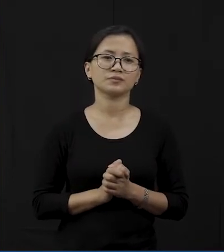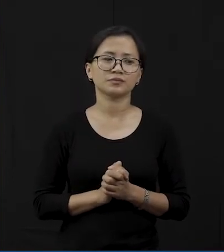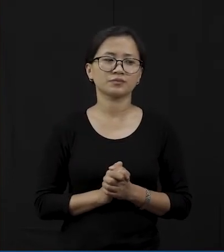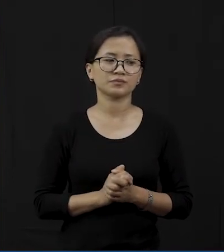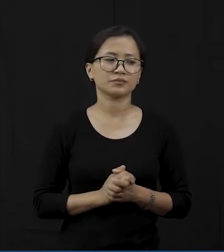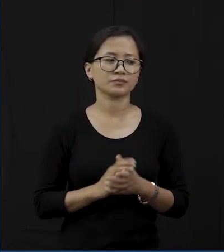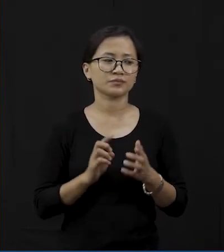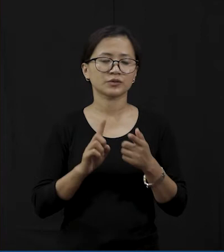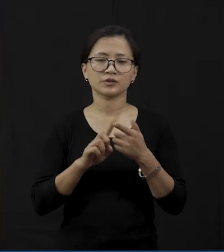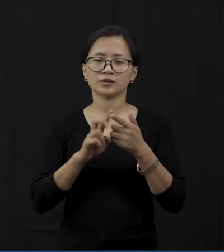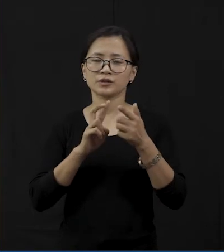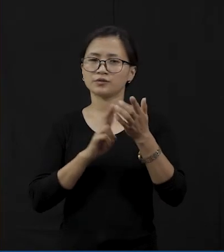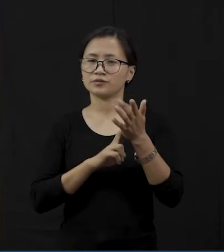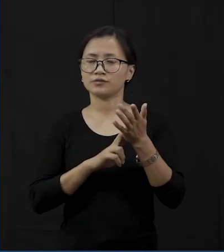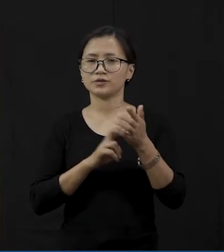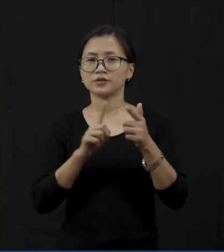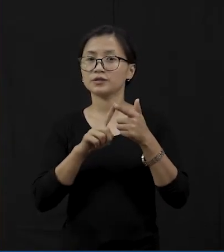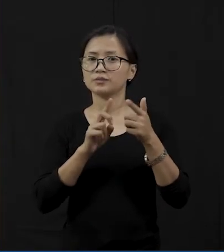So even plus even is,